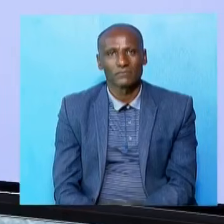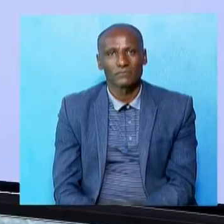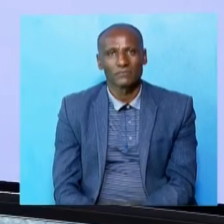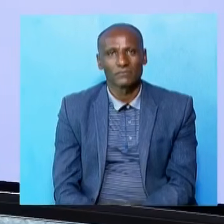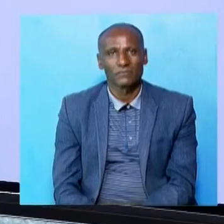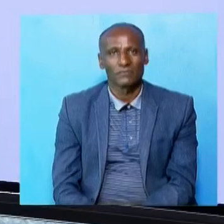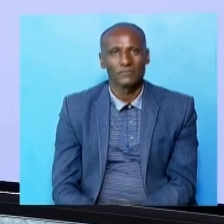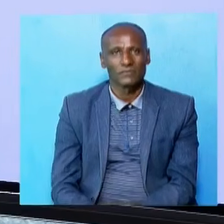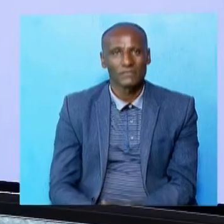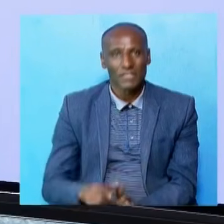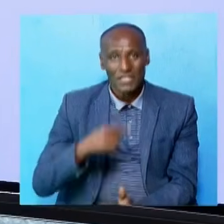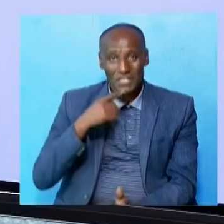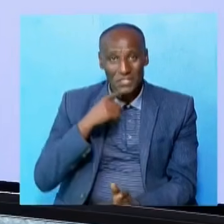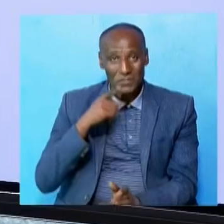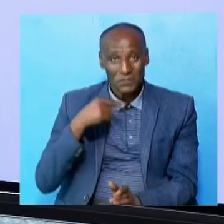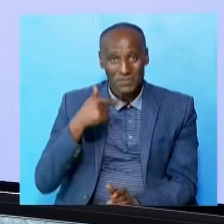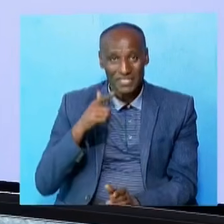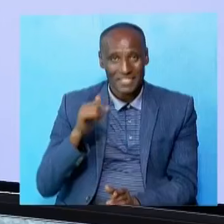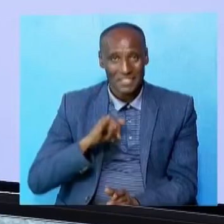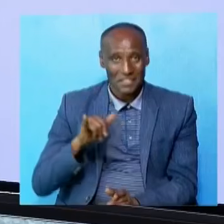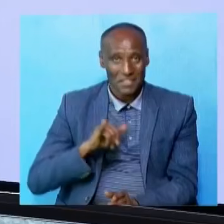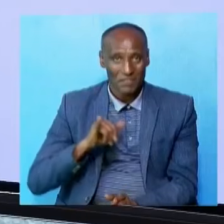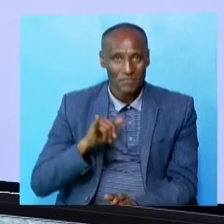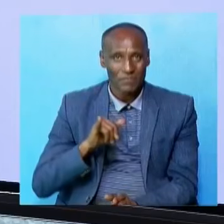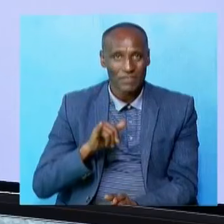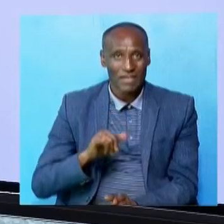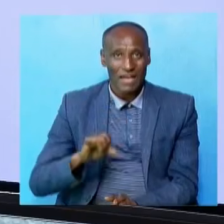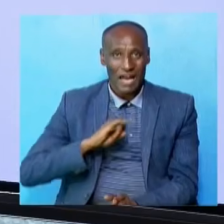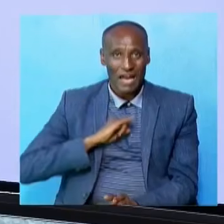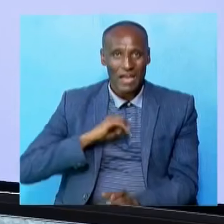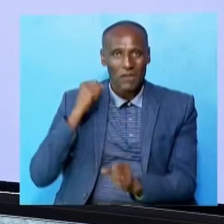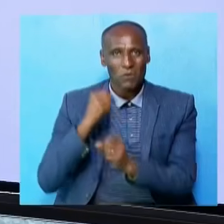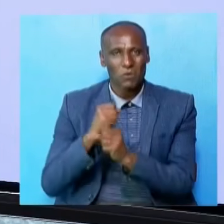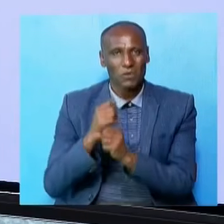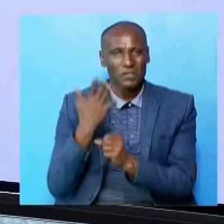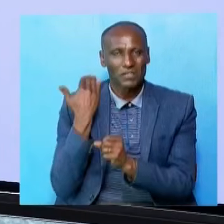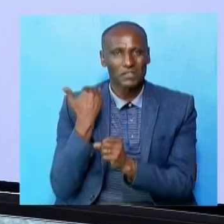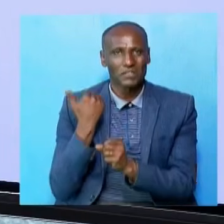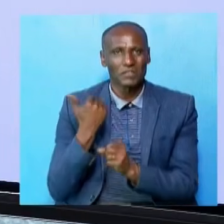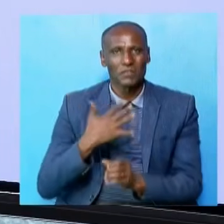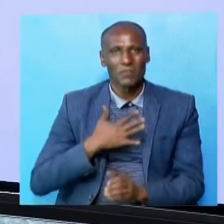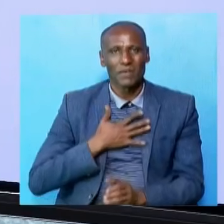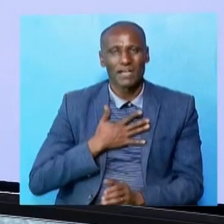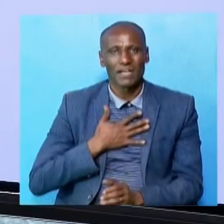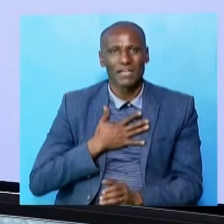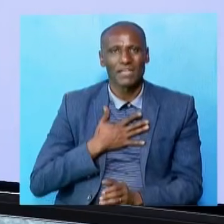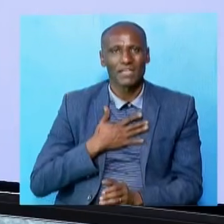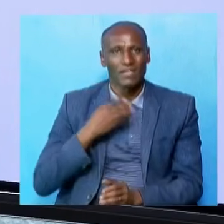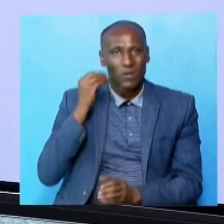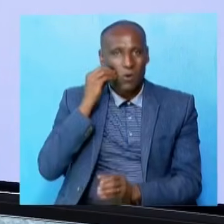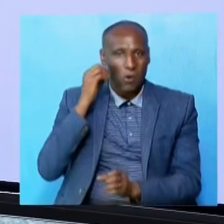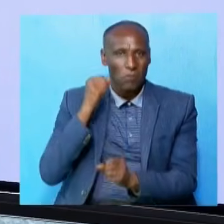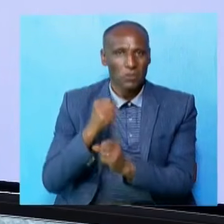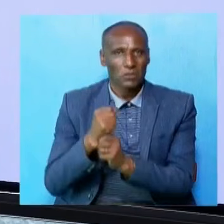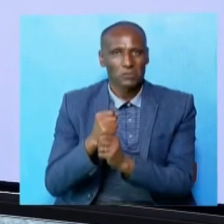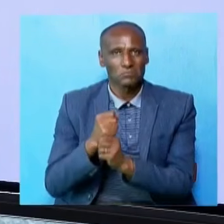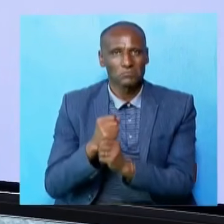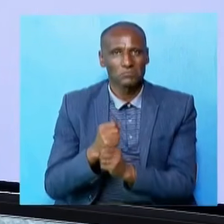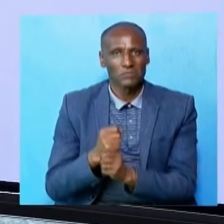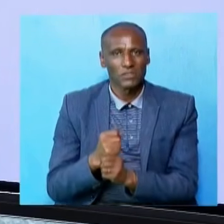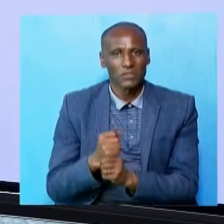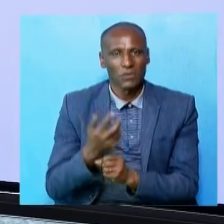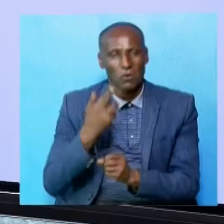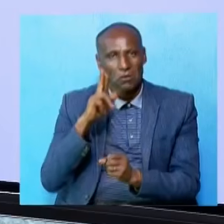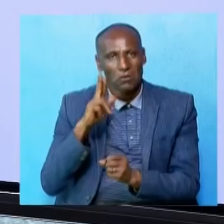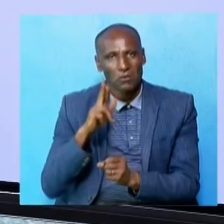Did you say like this? I worked my assignment, or I worked my homework. Or you can